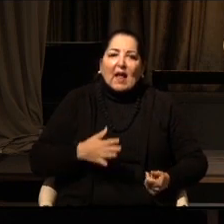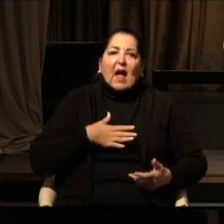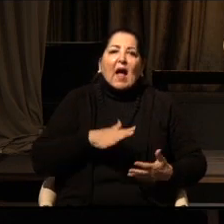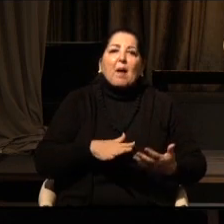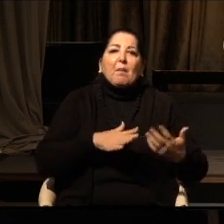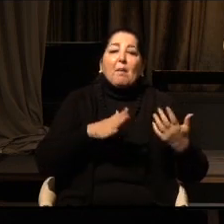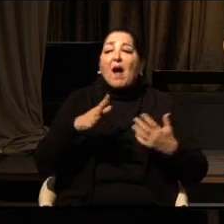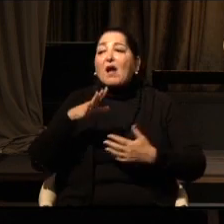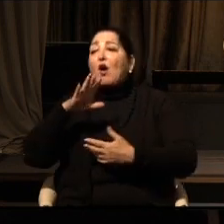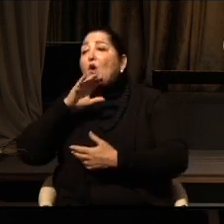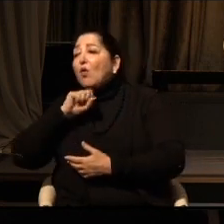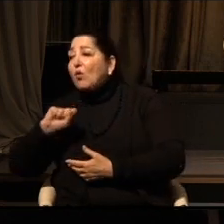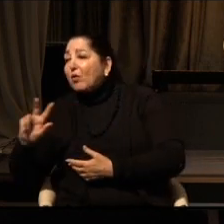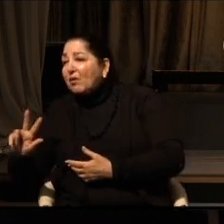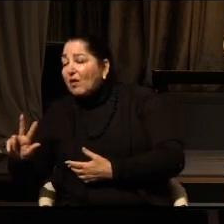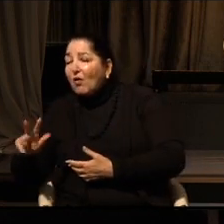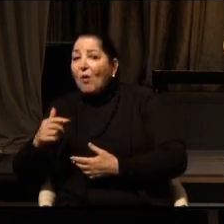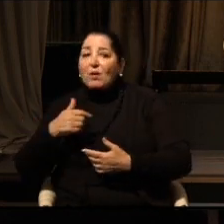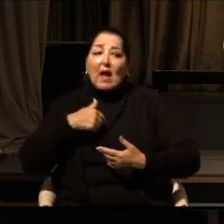from postpartum depression,